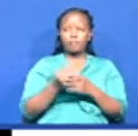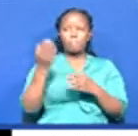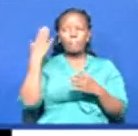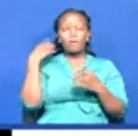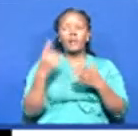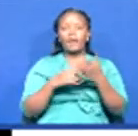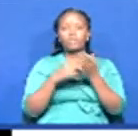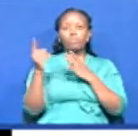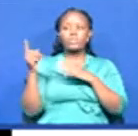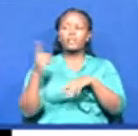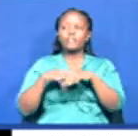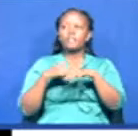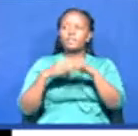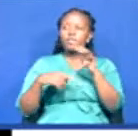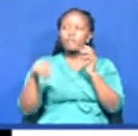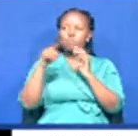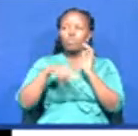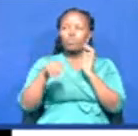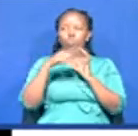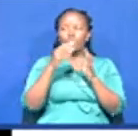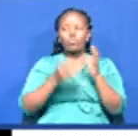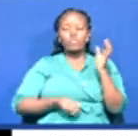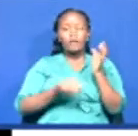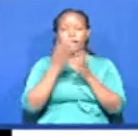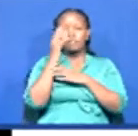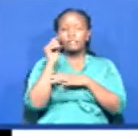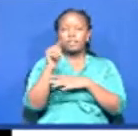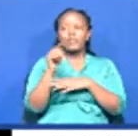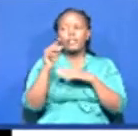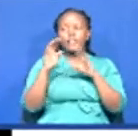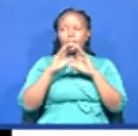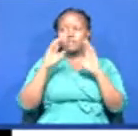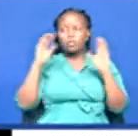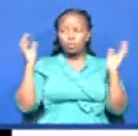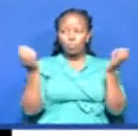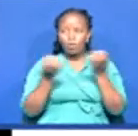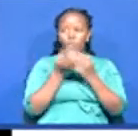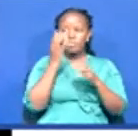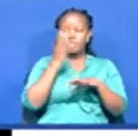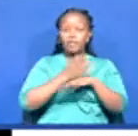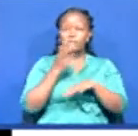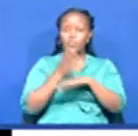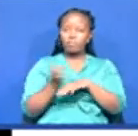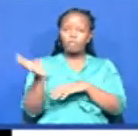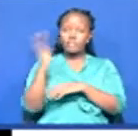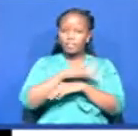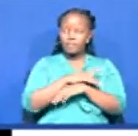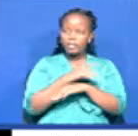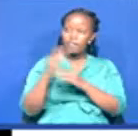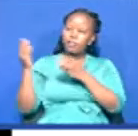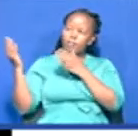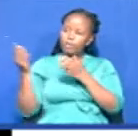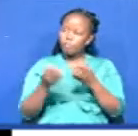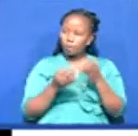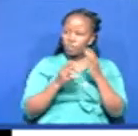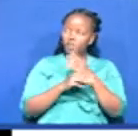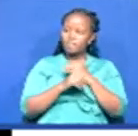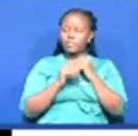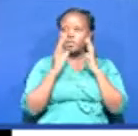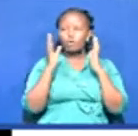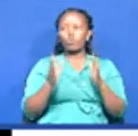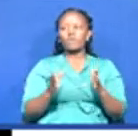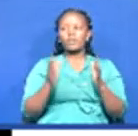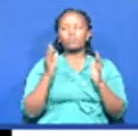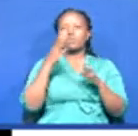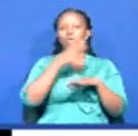the activities for this World Anti-Counterfeit Day, they brought together stakeholders, almost